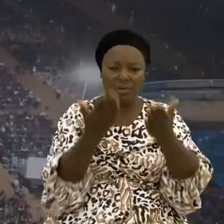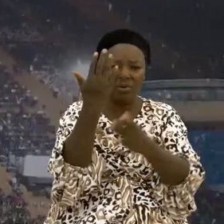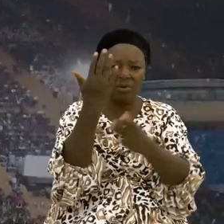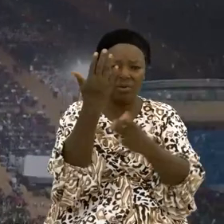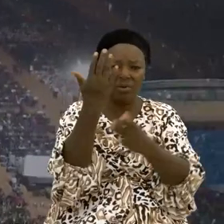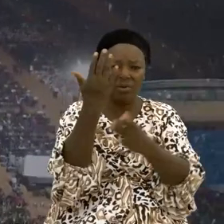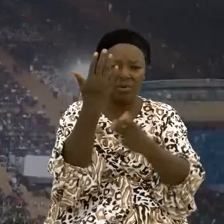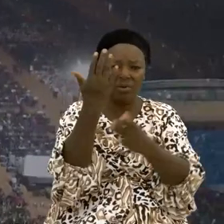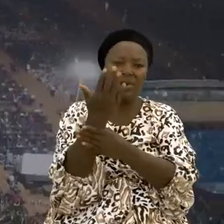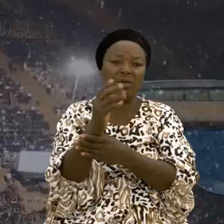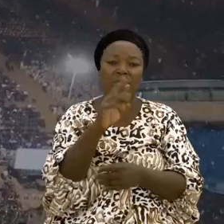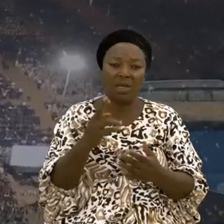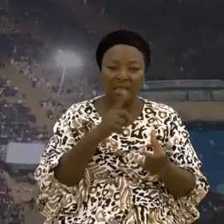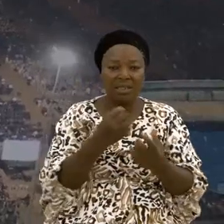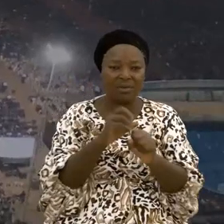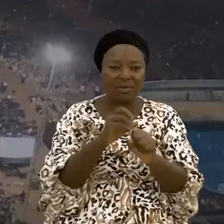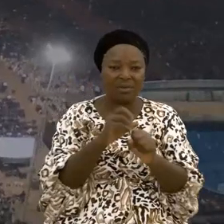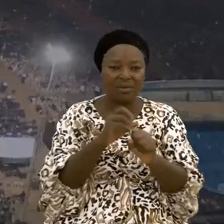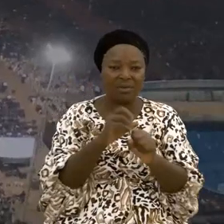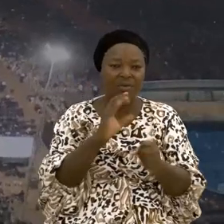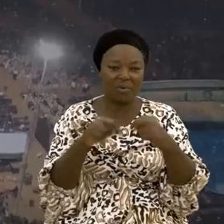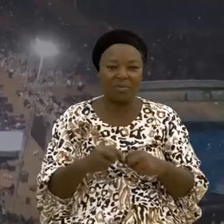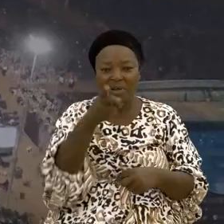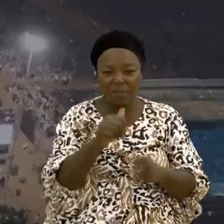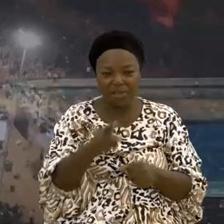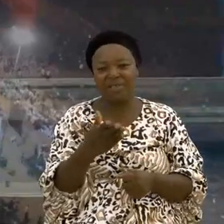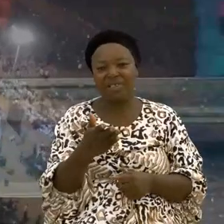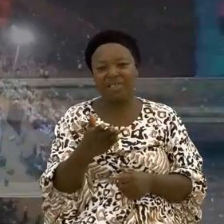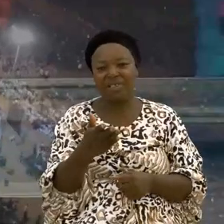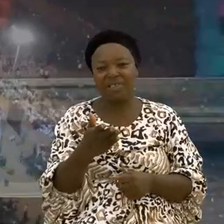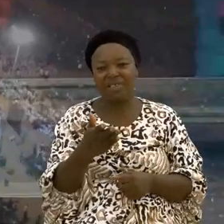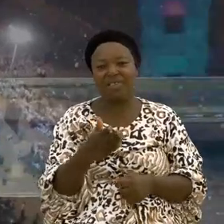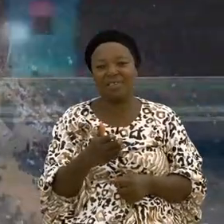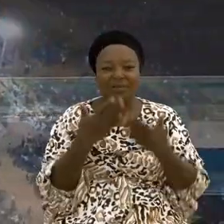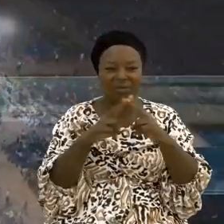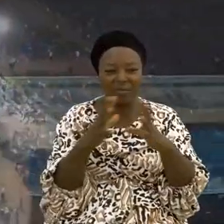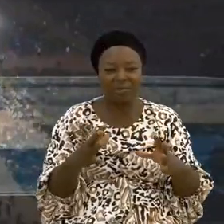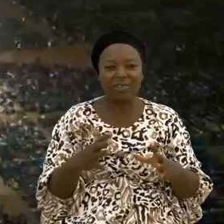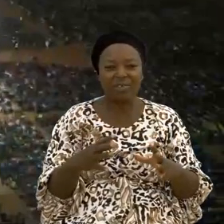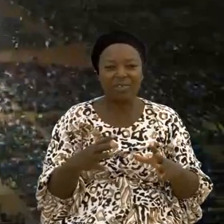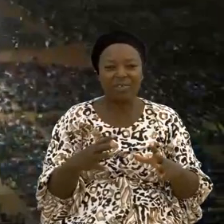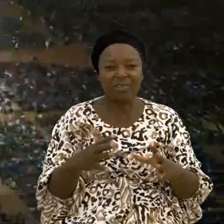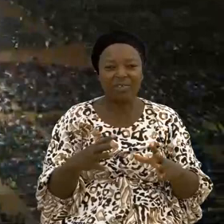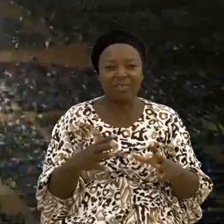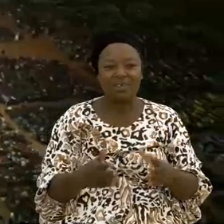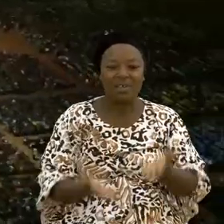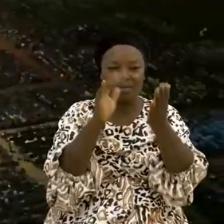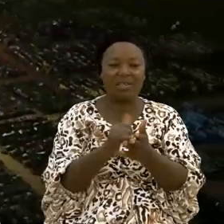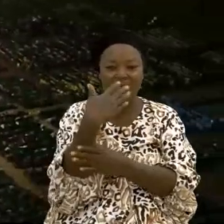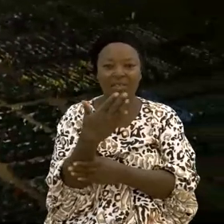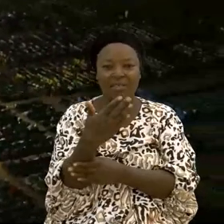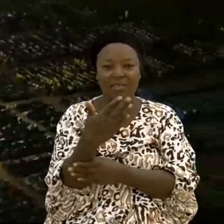are, and that salvation will come. God bless you there. Thank you very much. Raise up that hand. Raise up that